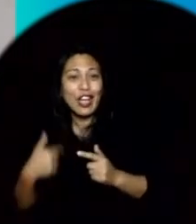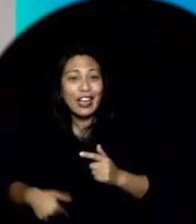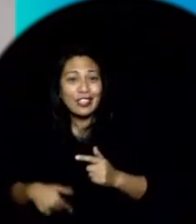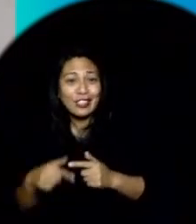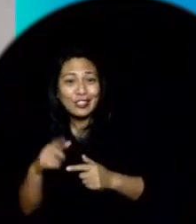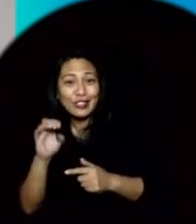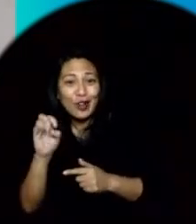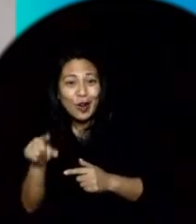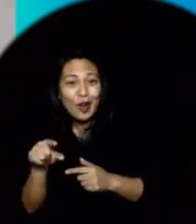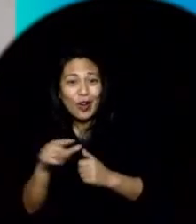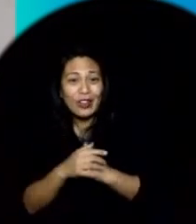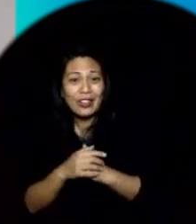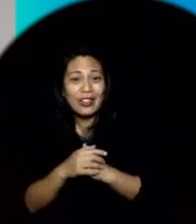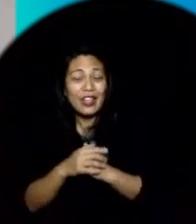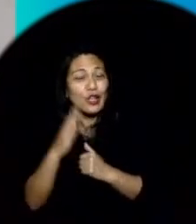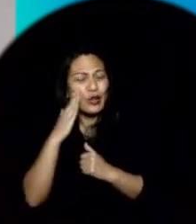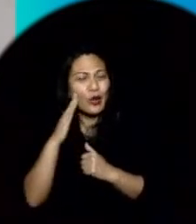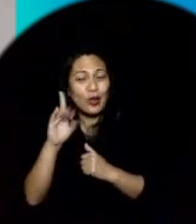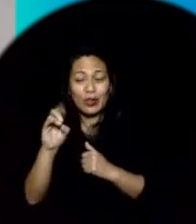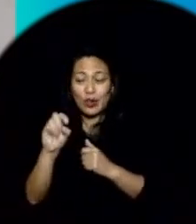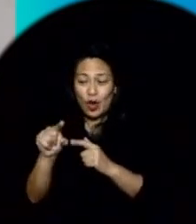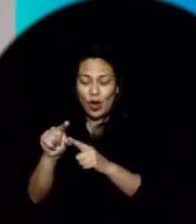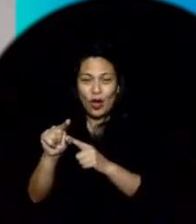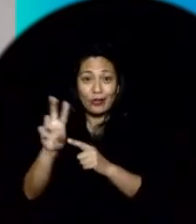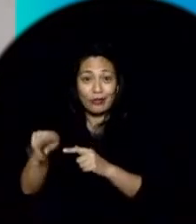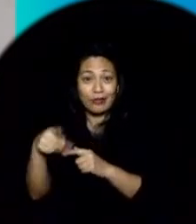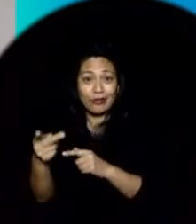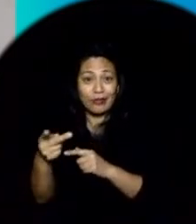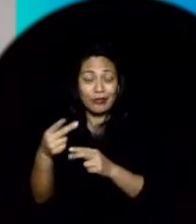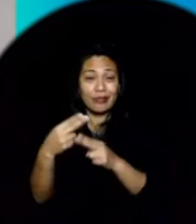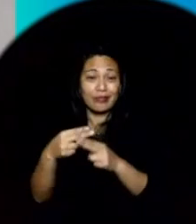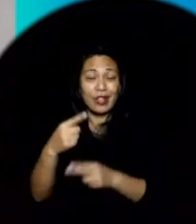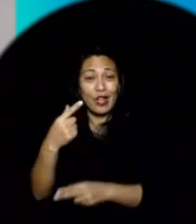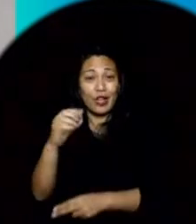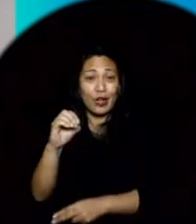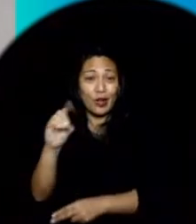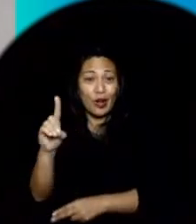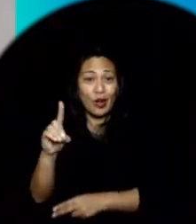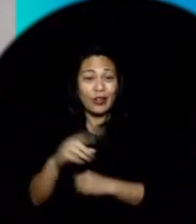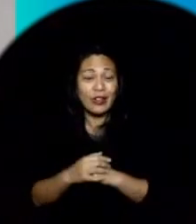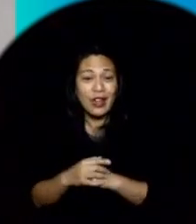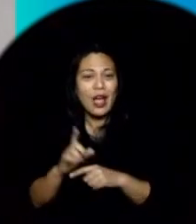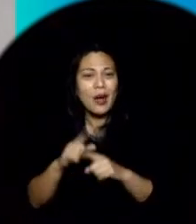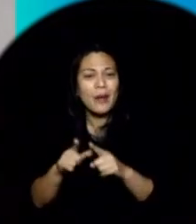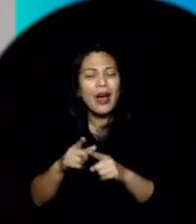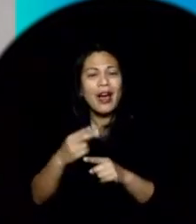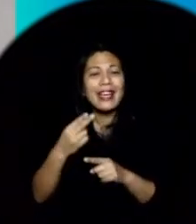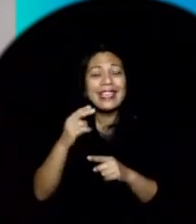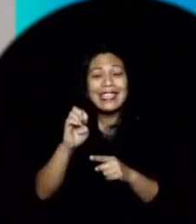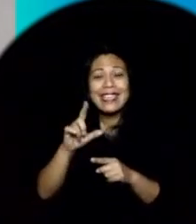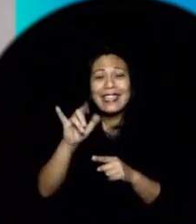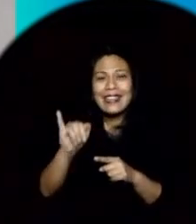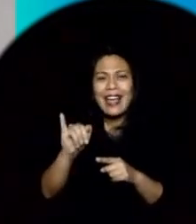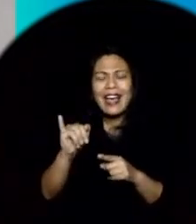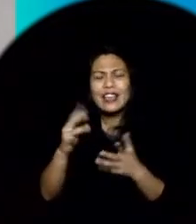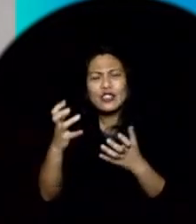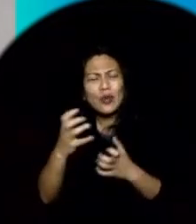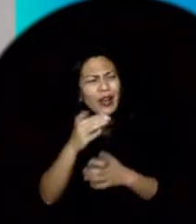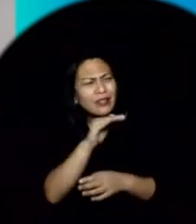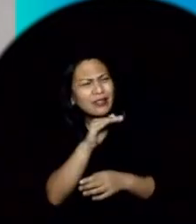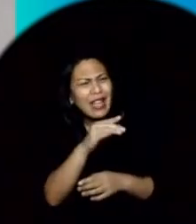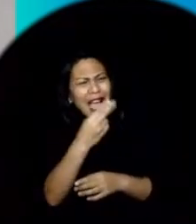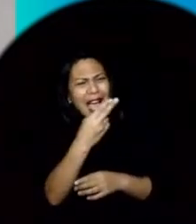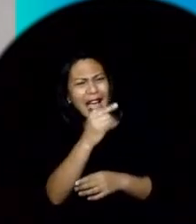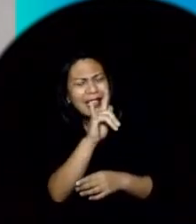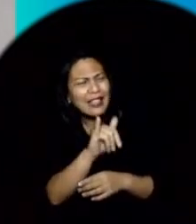crested dog. And do you notice that dog spelled backwards is God? What Eli wants most is for Hallie to put down